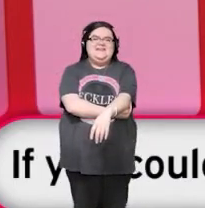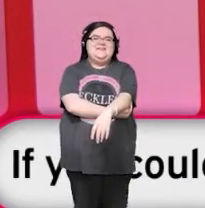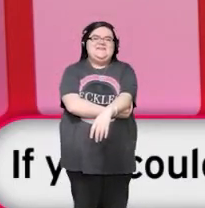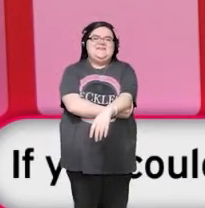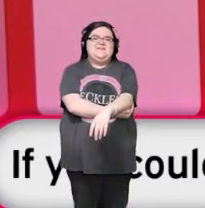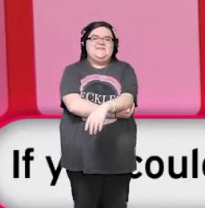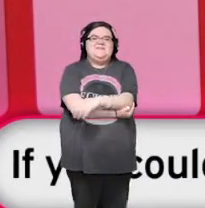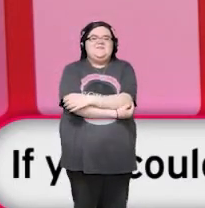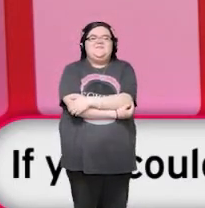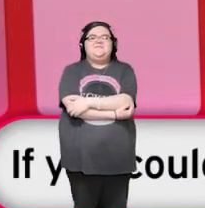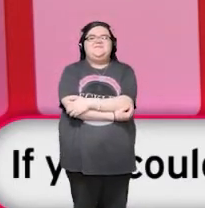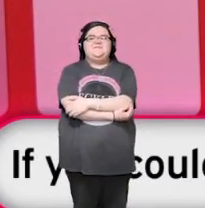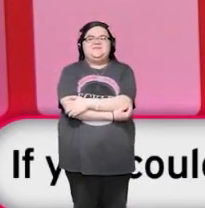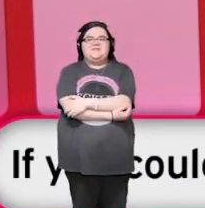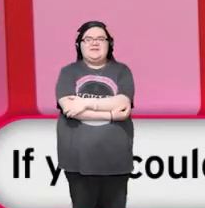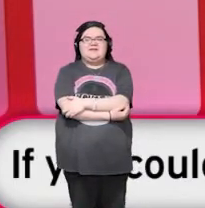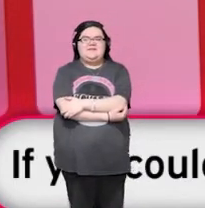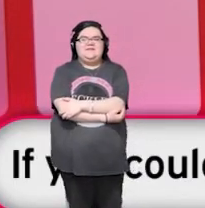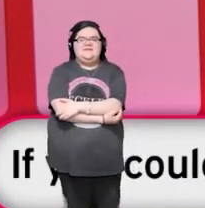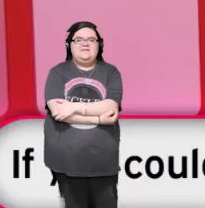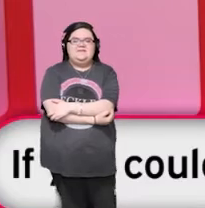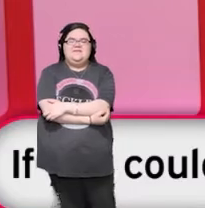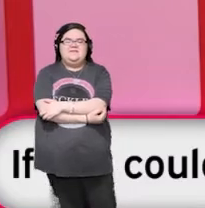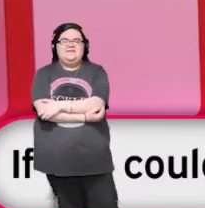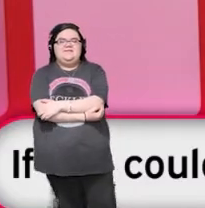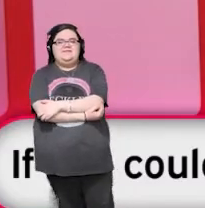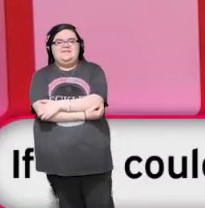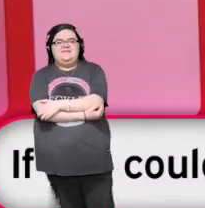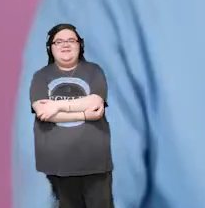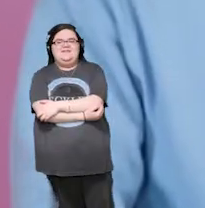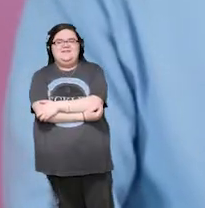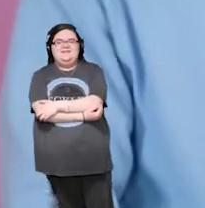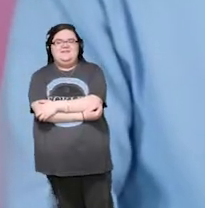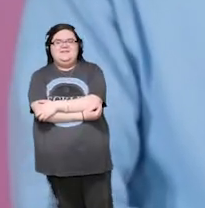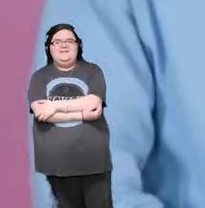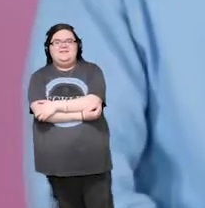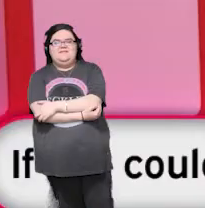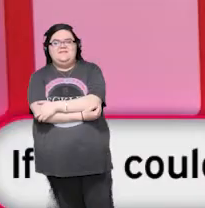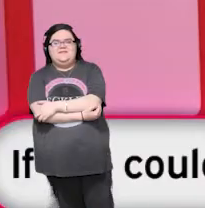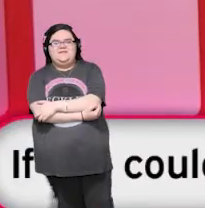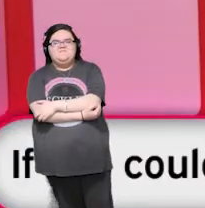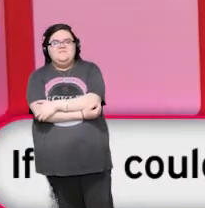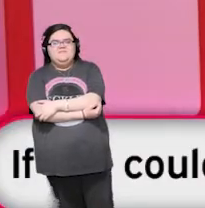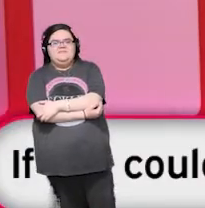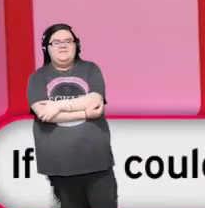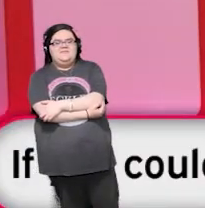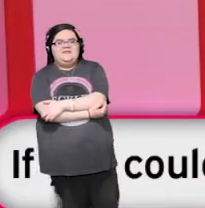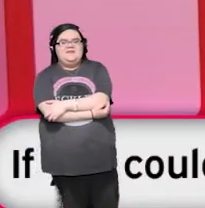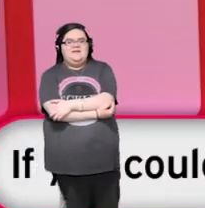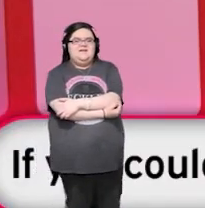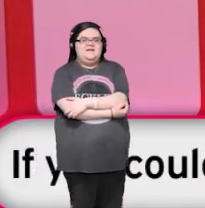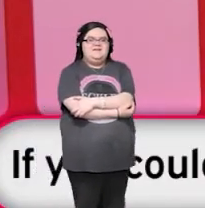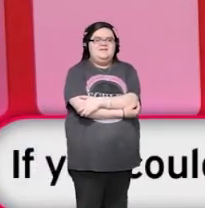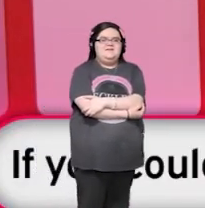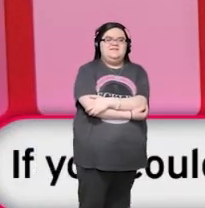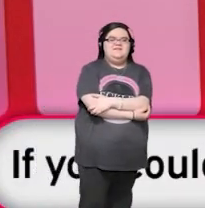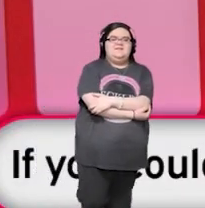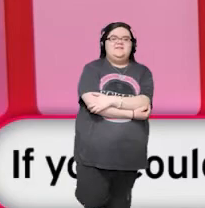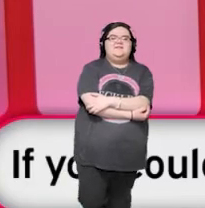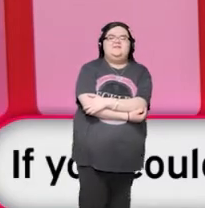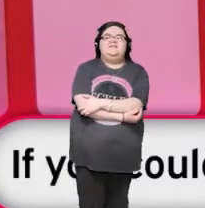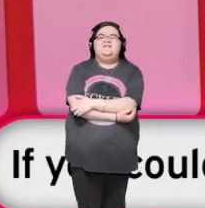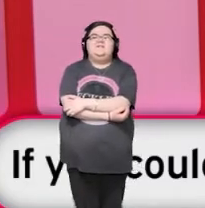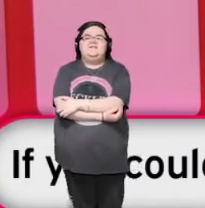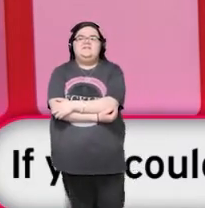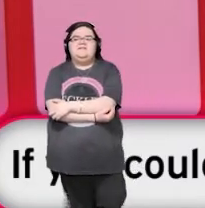And you don't have to, like, taxes come in, you'd be like, I don't care, I've got unlimited money. You have no purpose anymore. There you go. See? Hey, you can do what you what, want. Okay, what's your